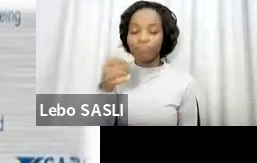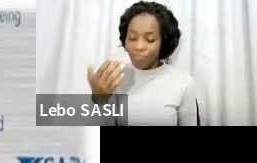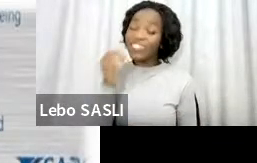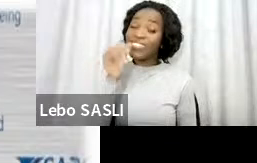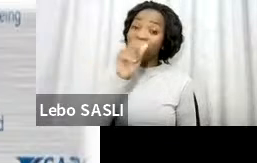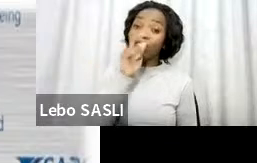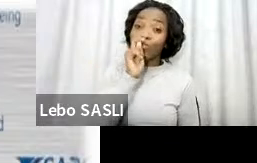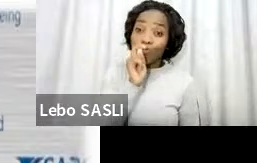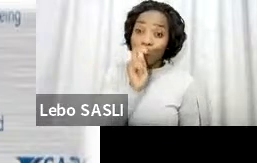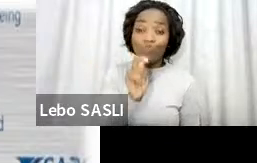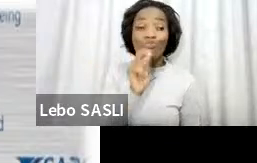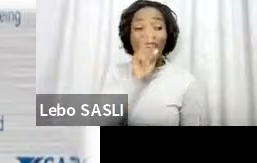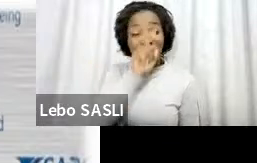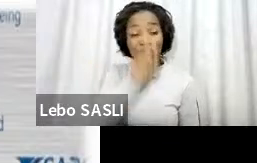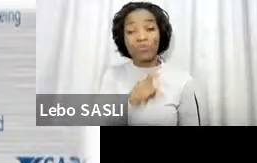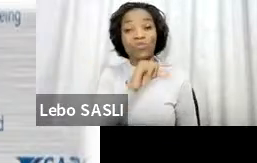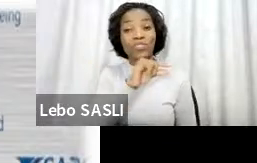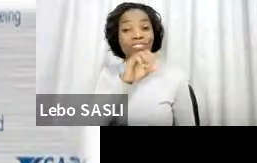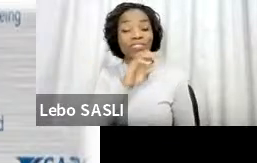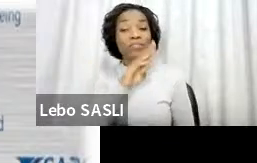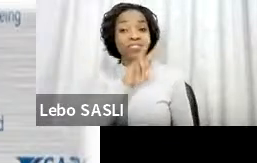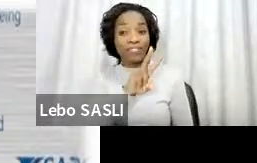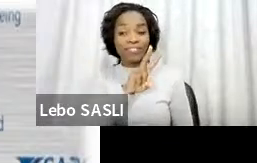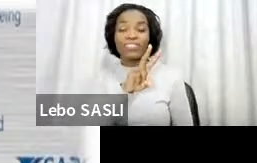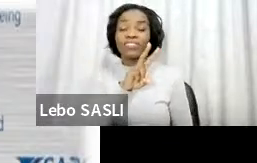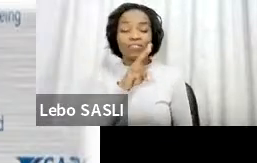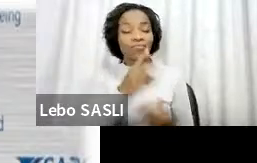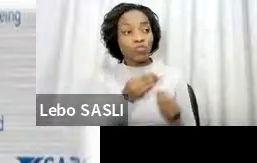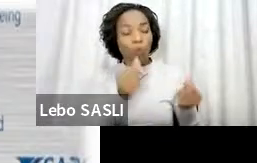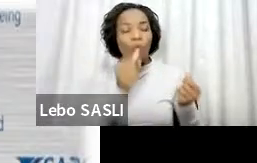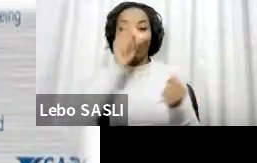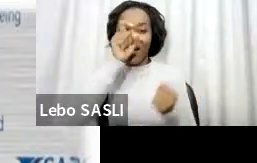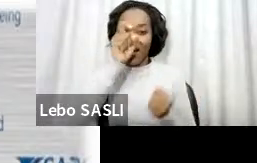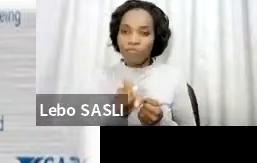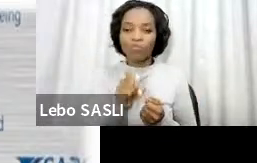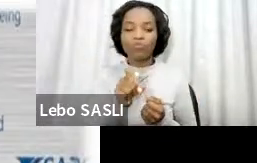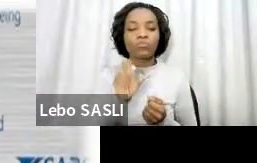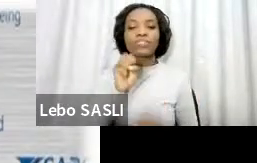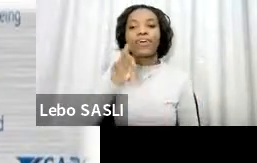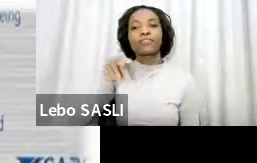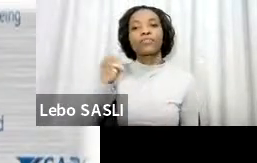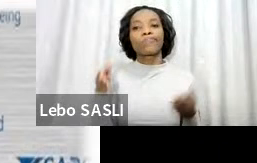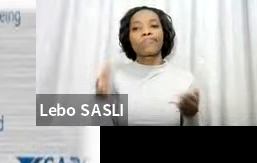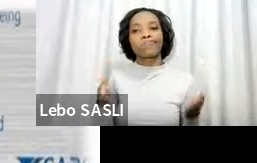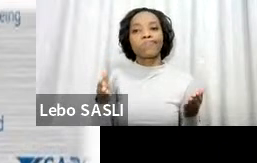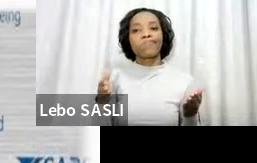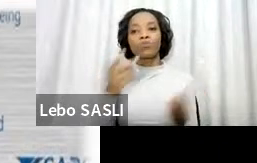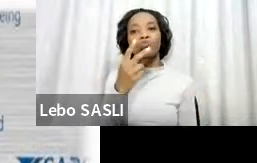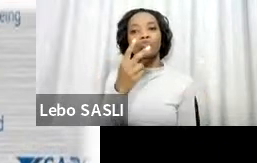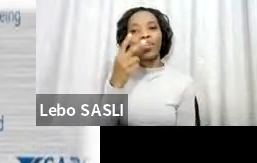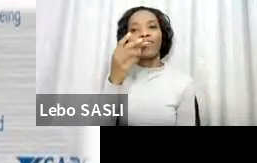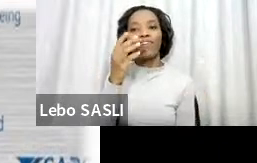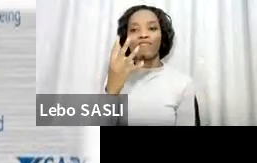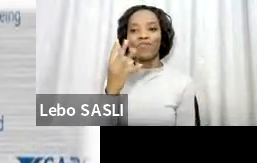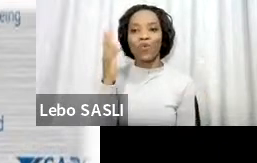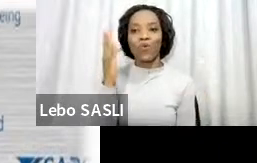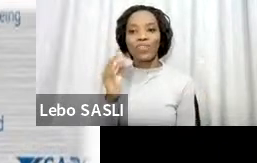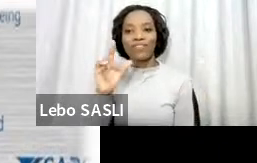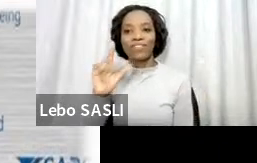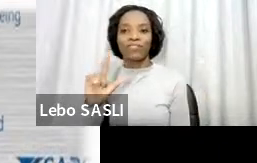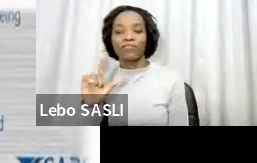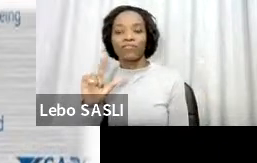deal with that, we are saying SARS is available. SARS is available 24/7. How do you do